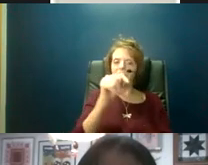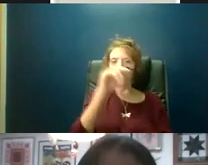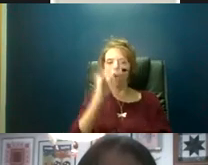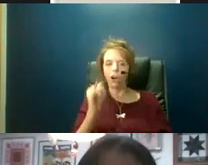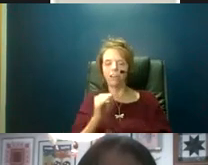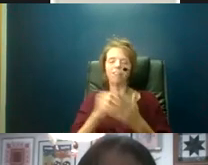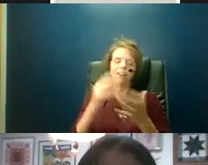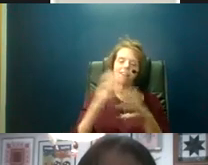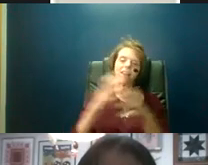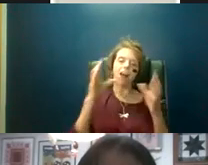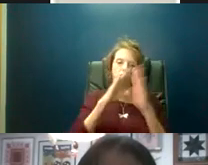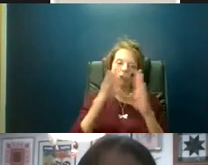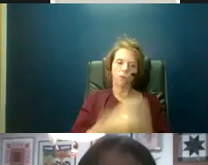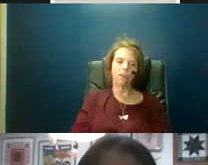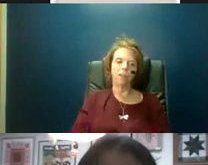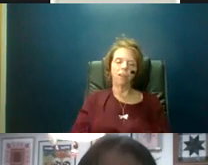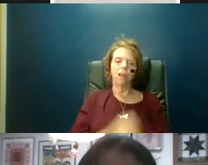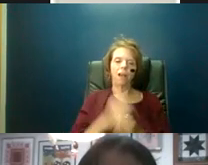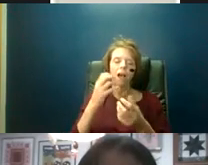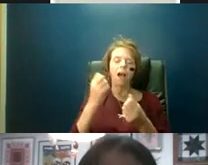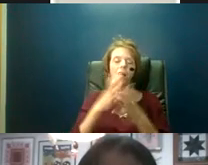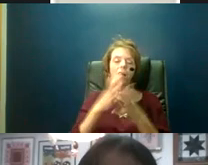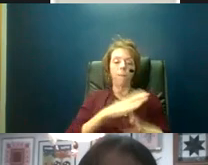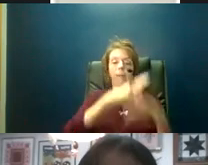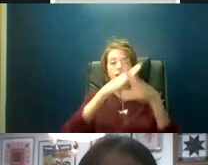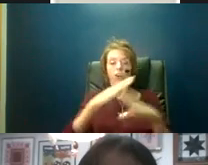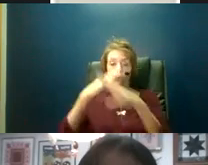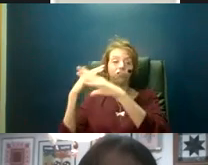trouble. Throws up a lot of barriers, but.